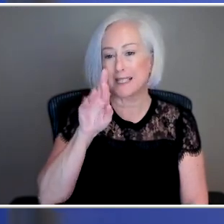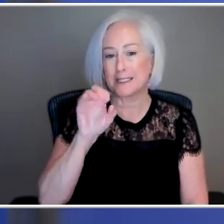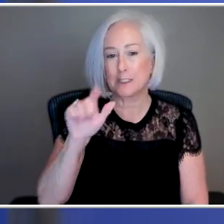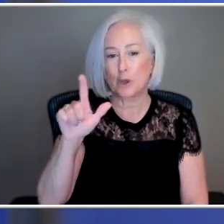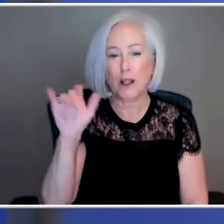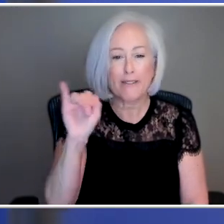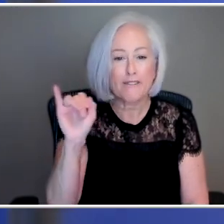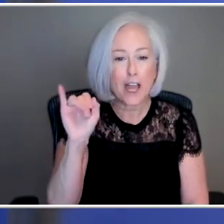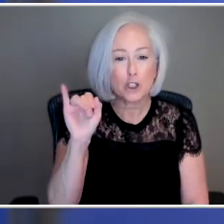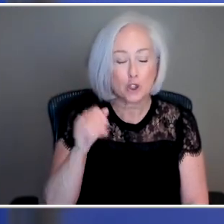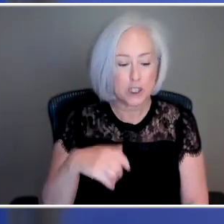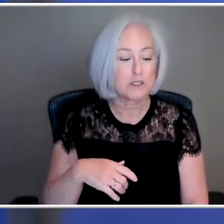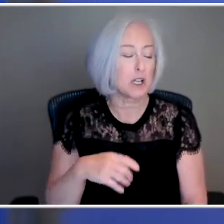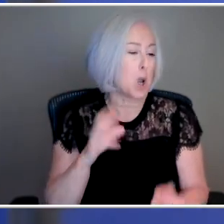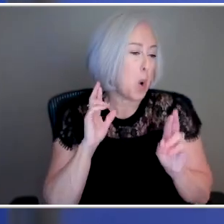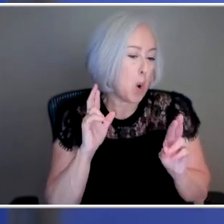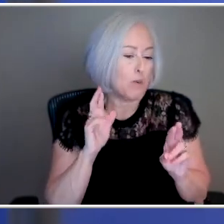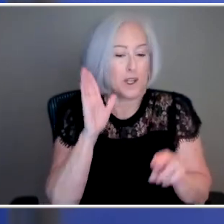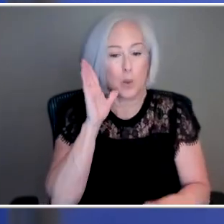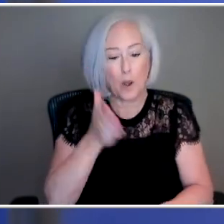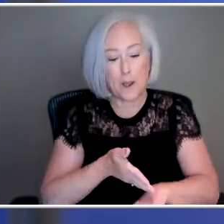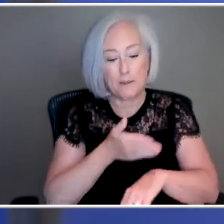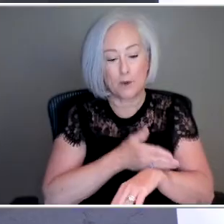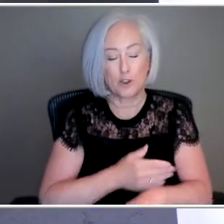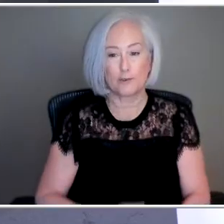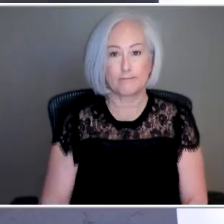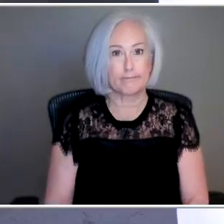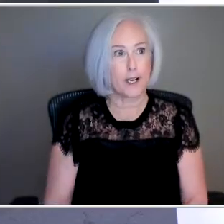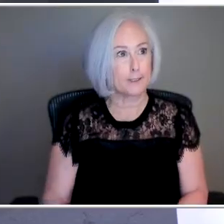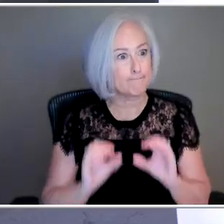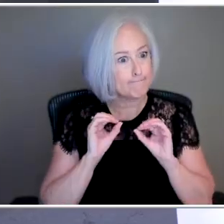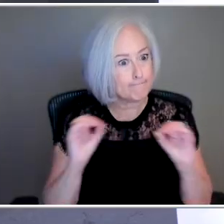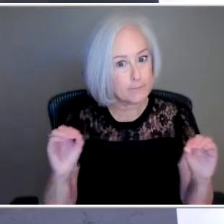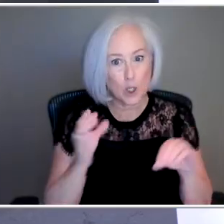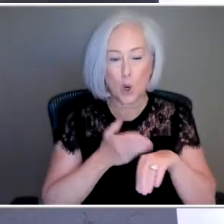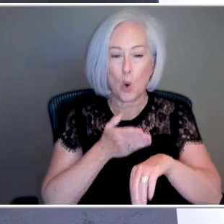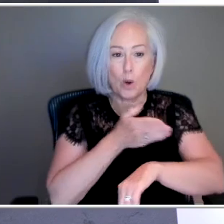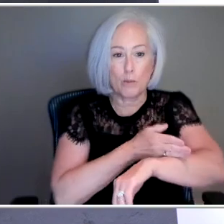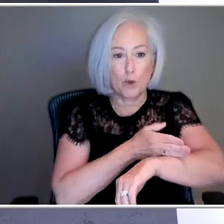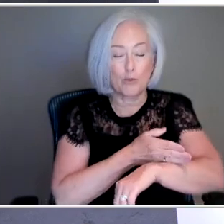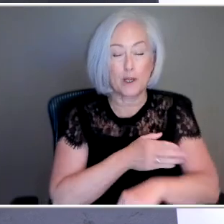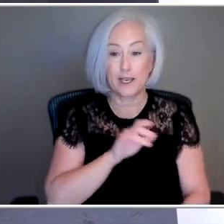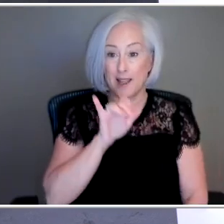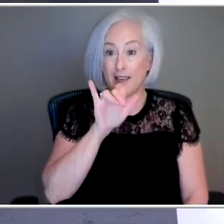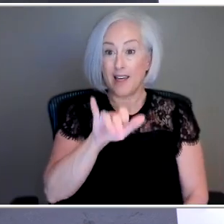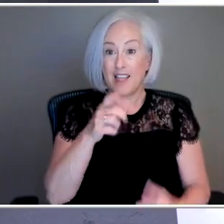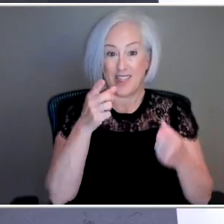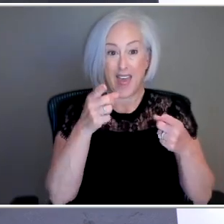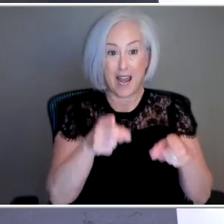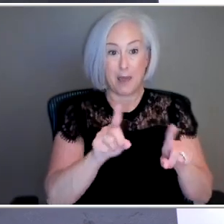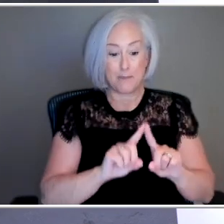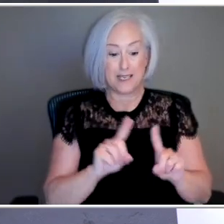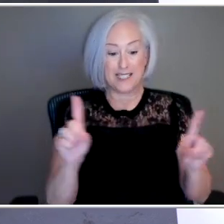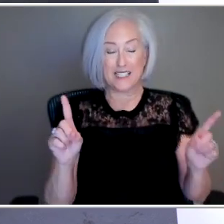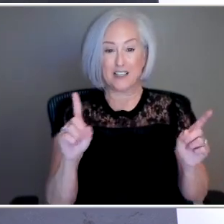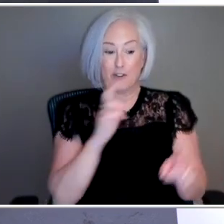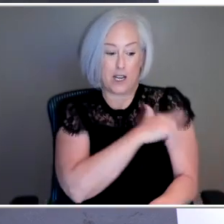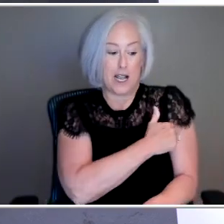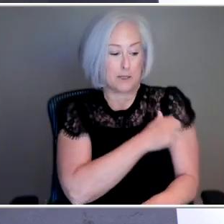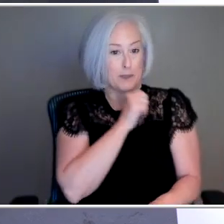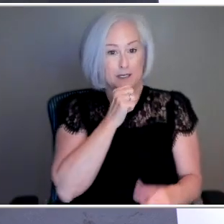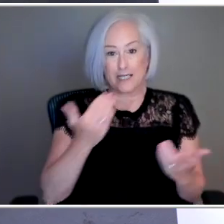let's hope it gets better. And it was just not getting better. And we should acknowledge this was happening at a different hospital, not here at the health system,